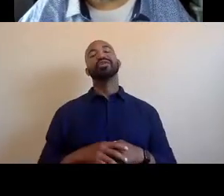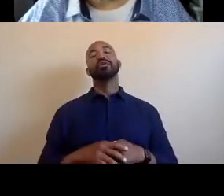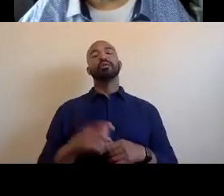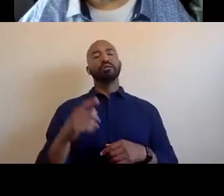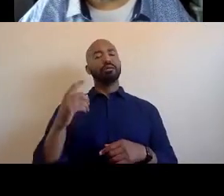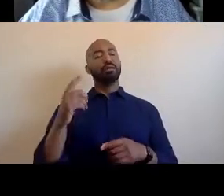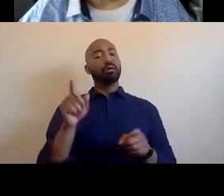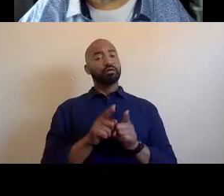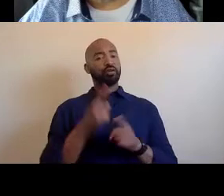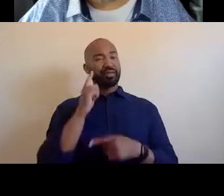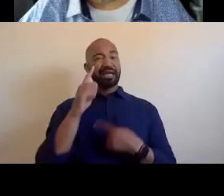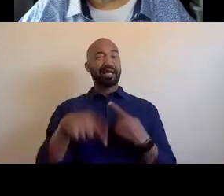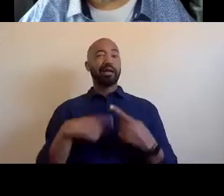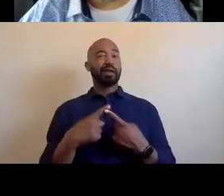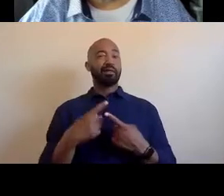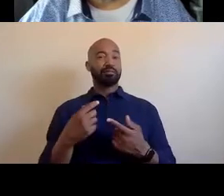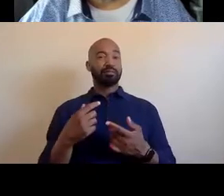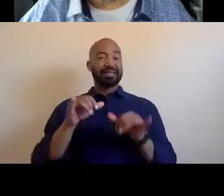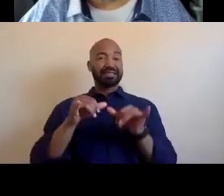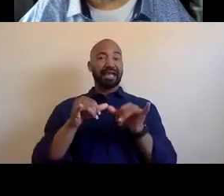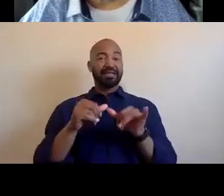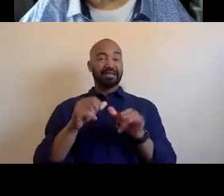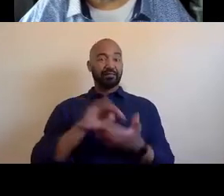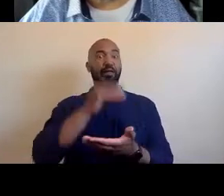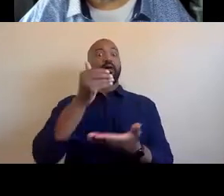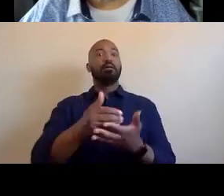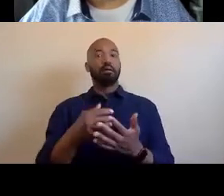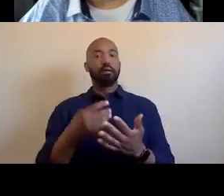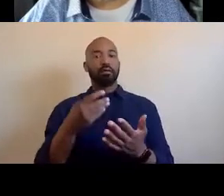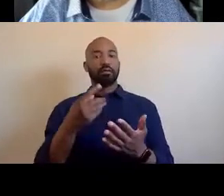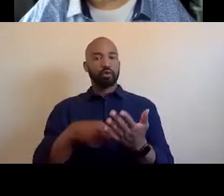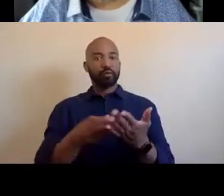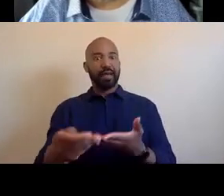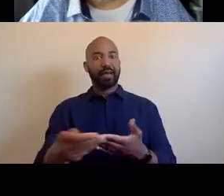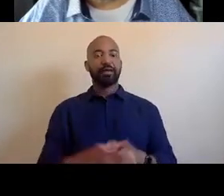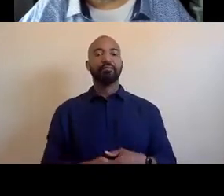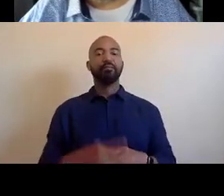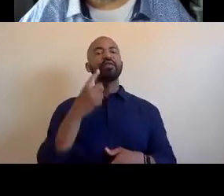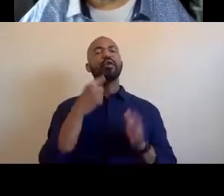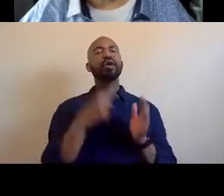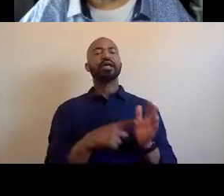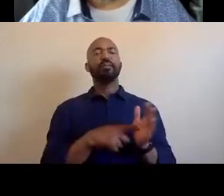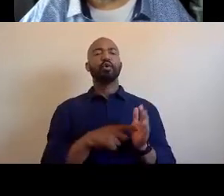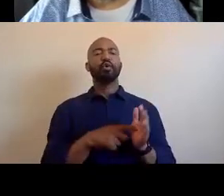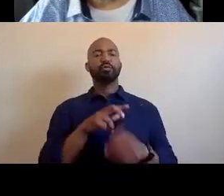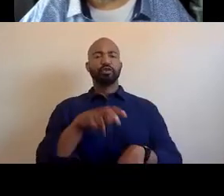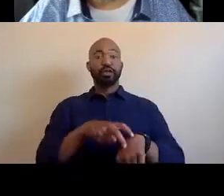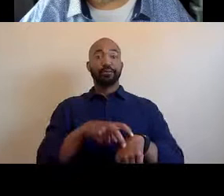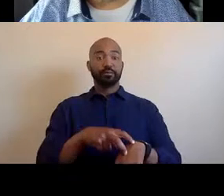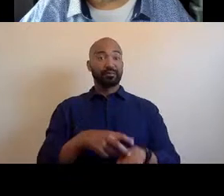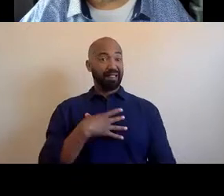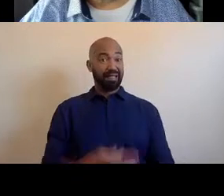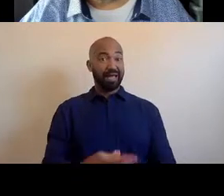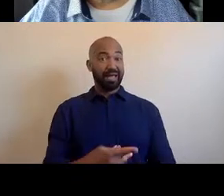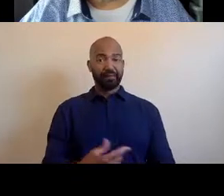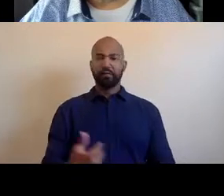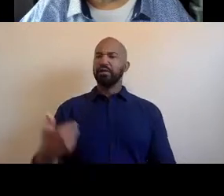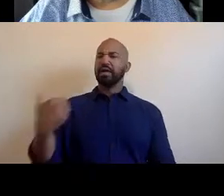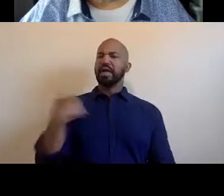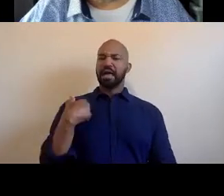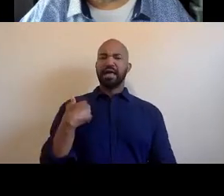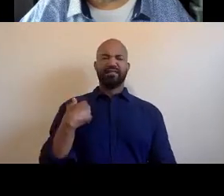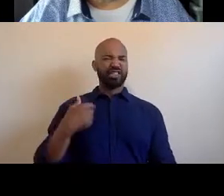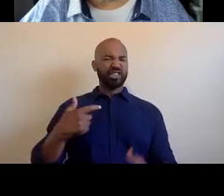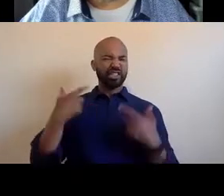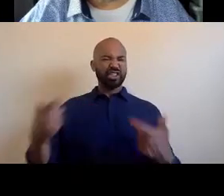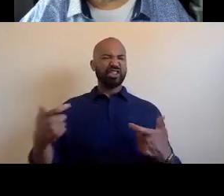let's say that you're a chip person. You know, chips come in these huge bags, and what we oftentimes will find ourselves doing is opening that bag and just